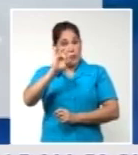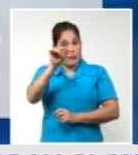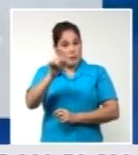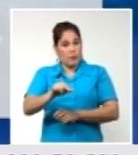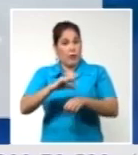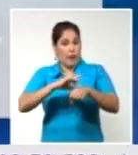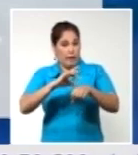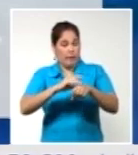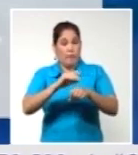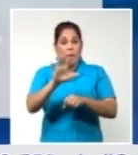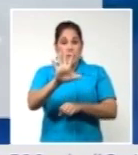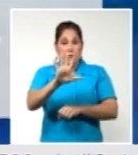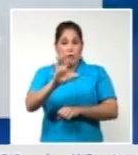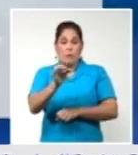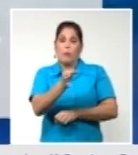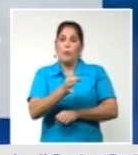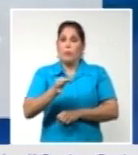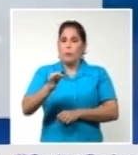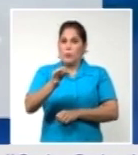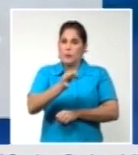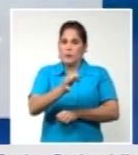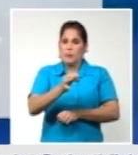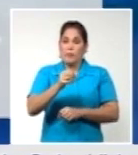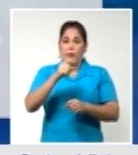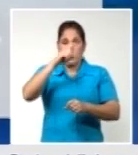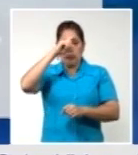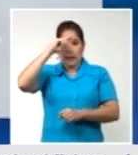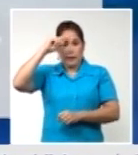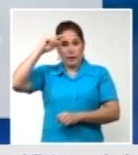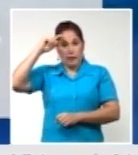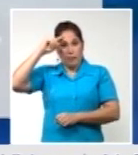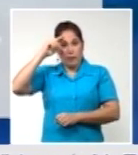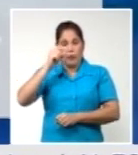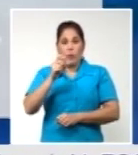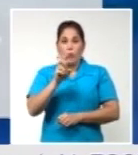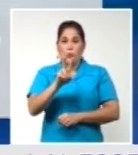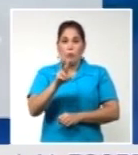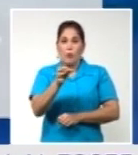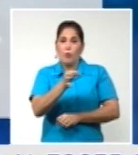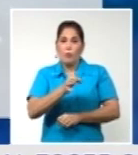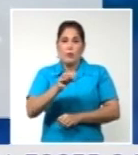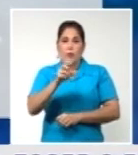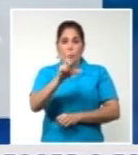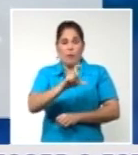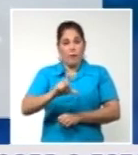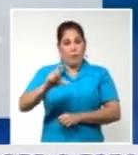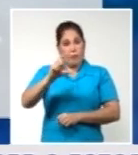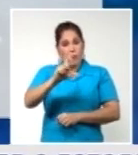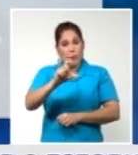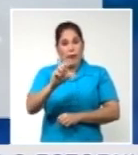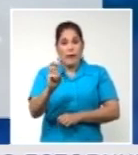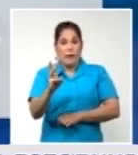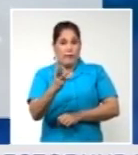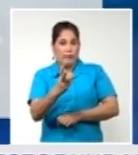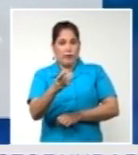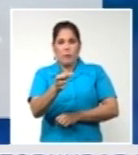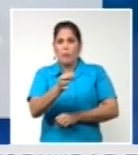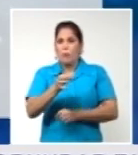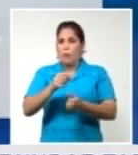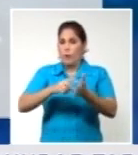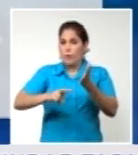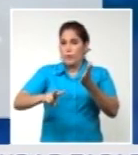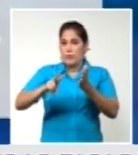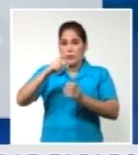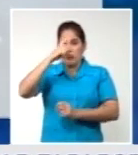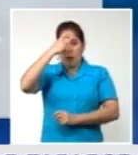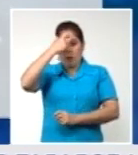to the municipalities of Sancti Spiritus with 5 and Cabaiguan with 2. Finally, the 3 cases